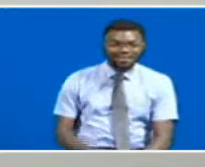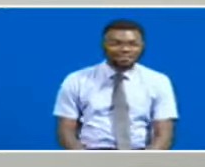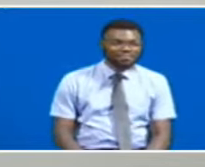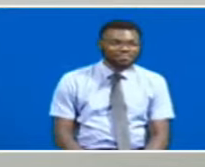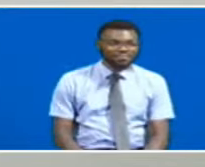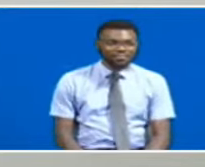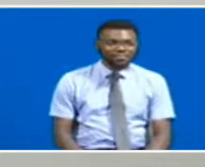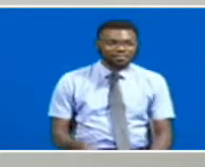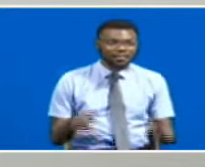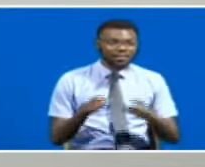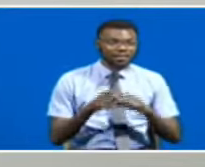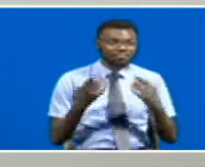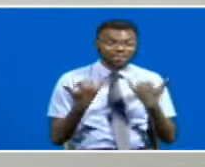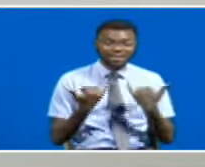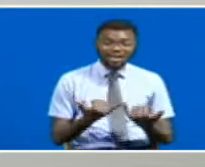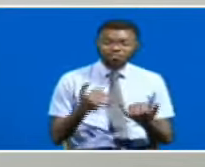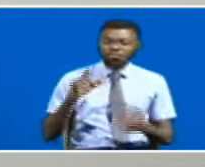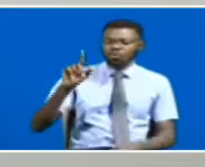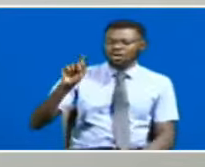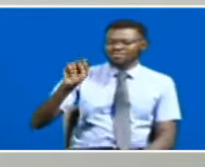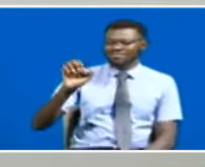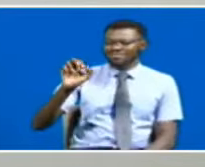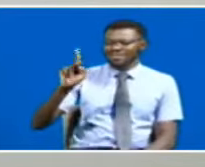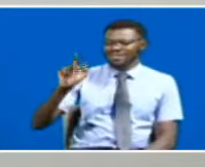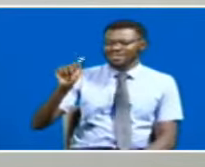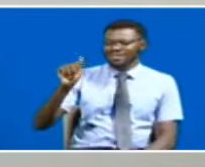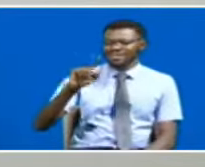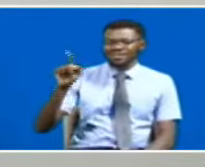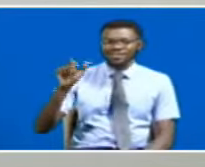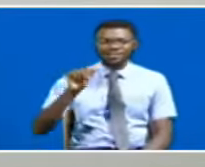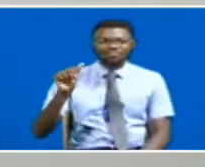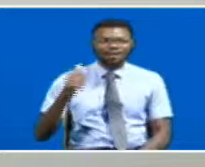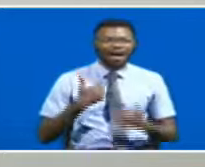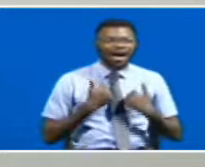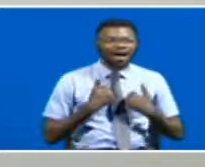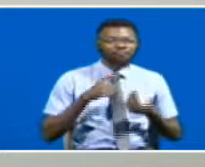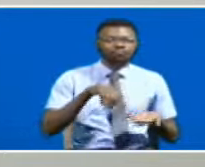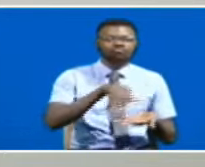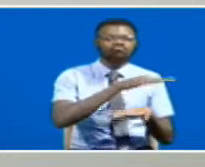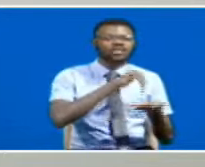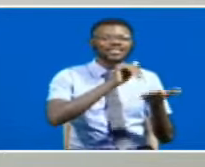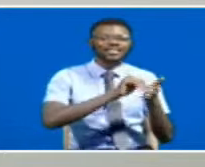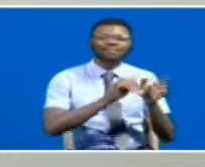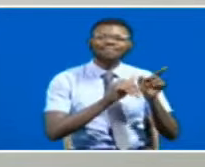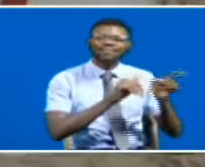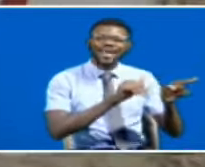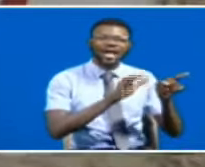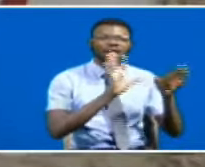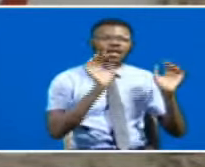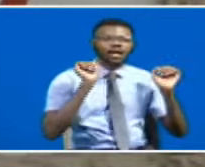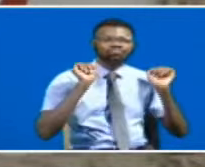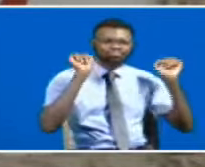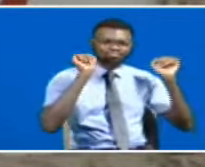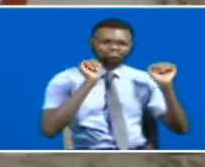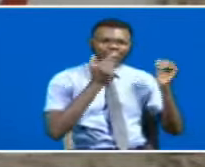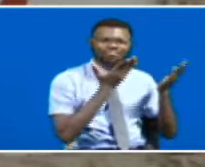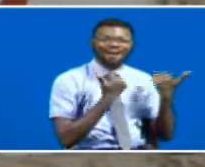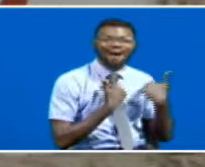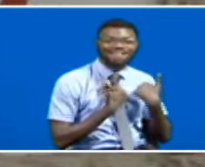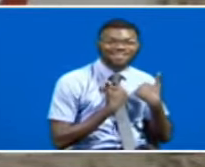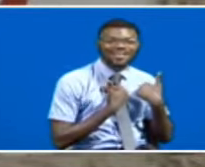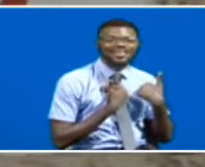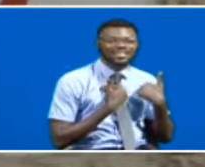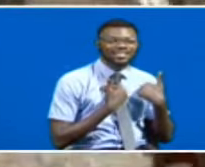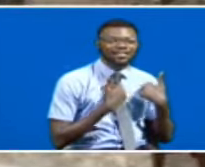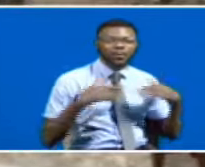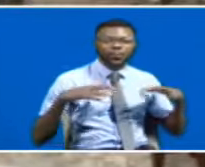wellness destination, the Casa, and have a fitness, wellness and relaxation and luxury experience. But we also